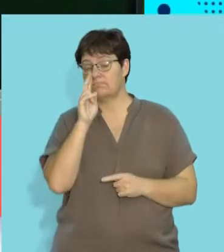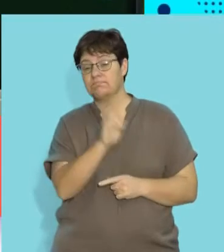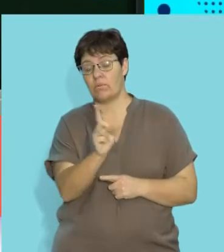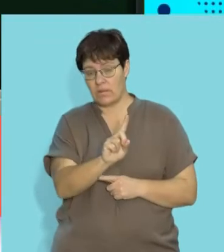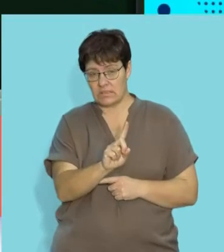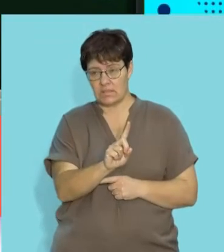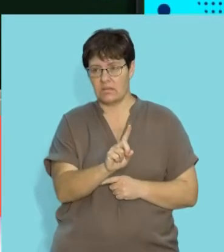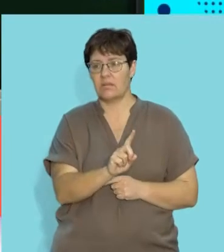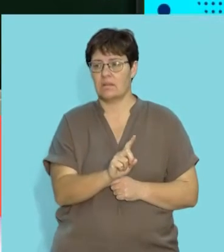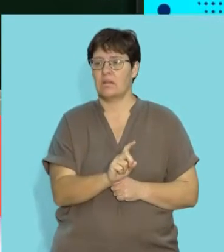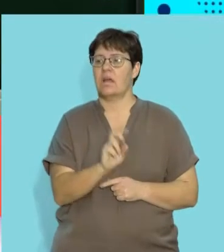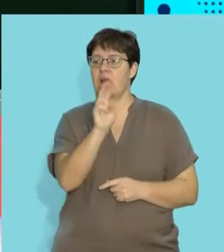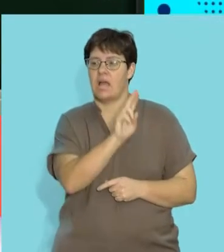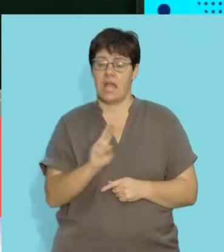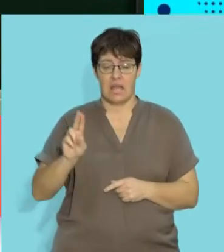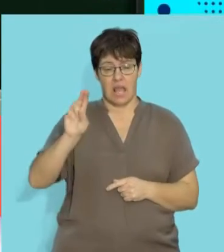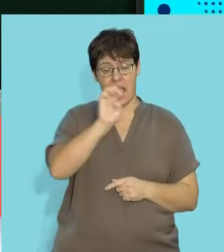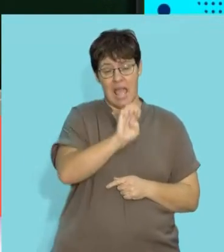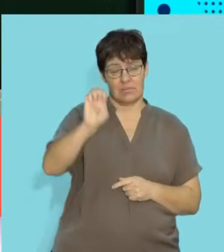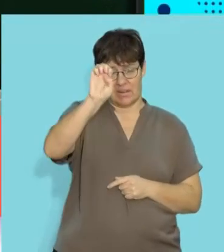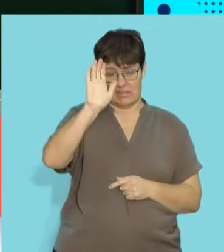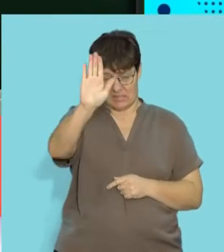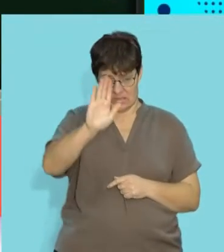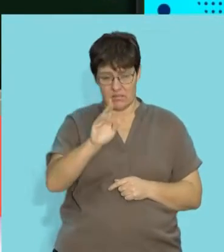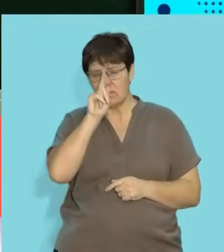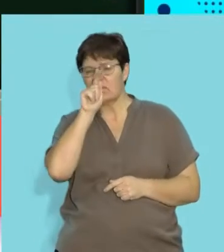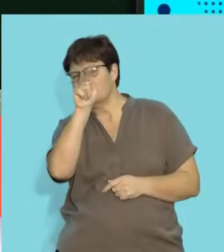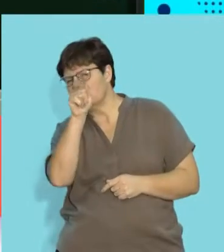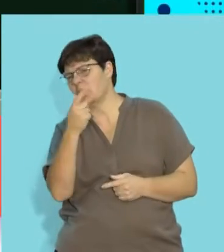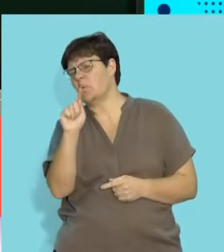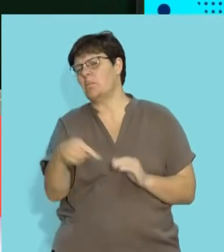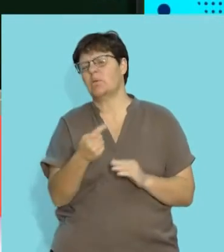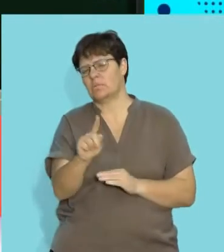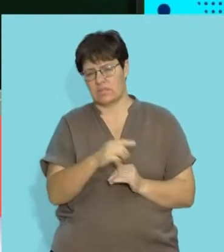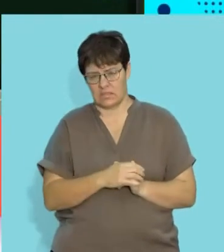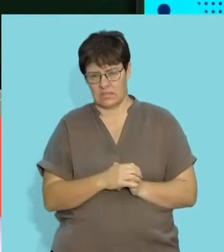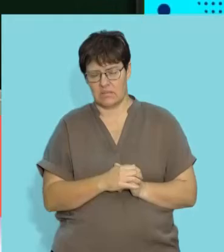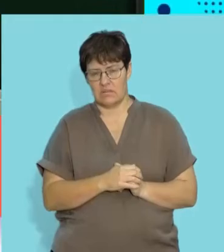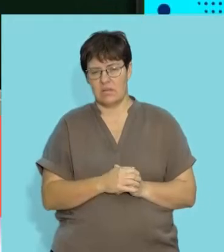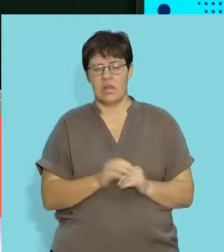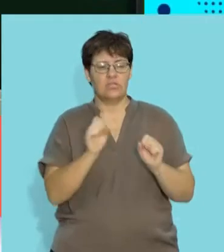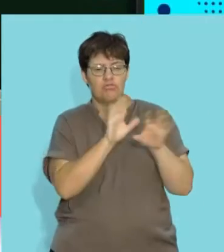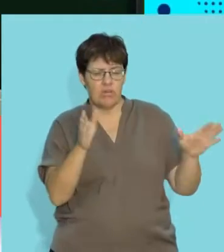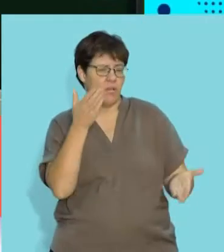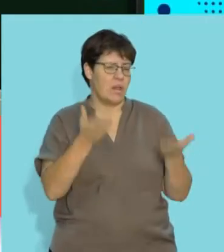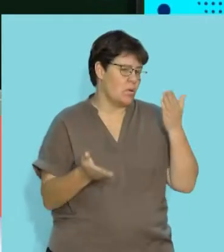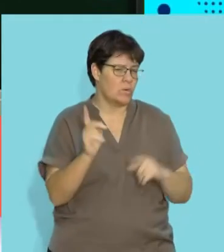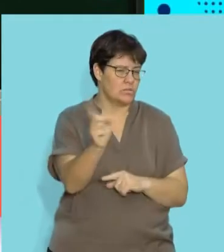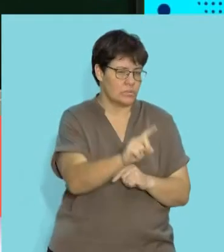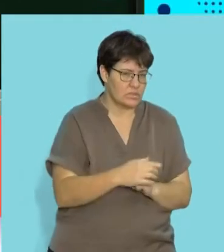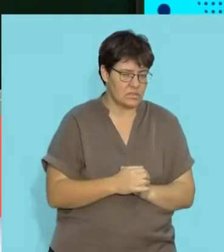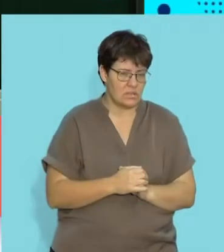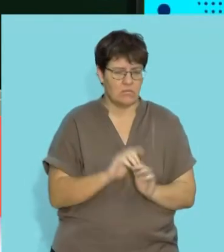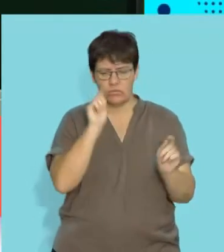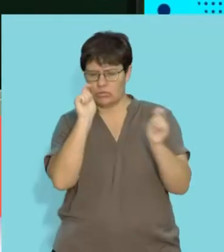look at an exponential function and try to see what it is all about, what is the general equation,